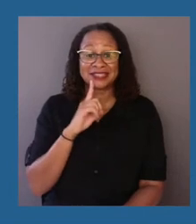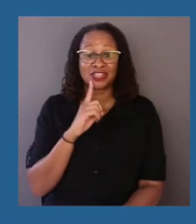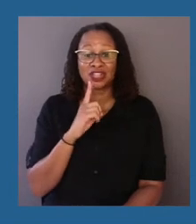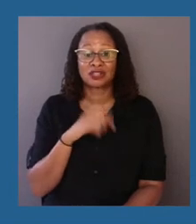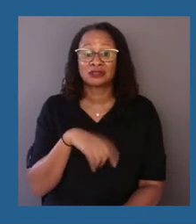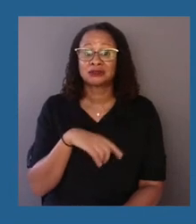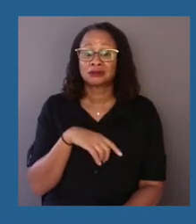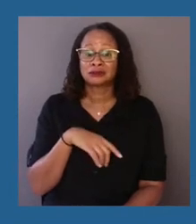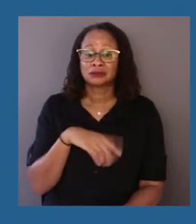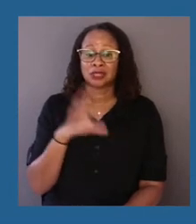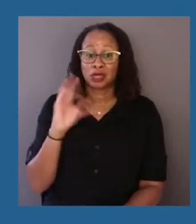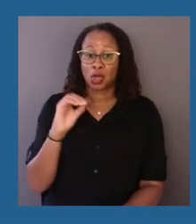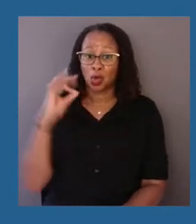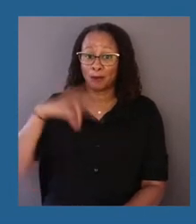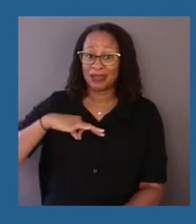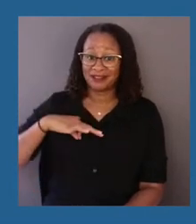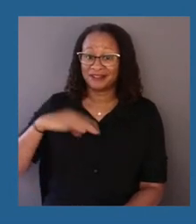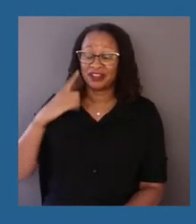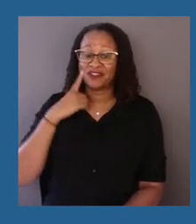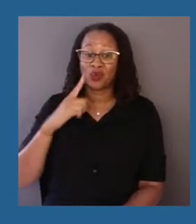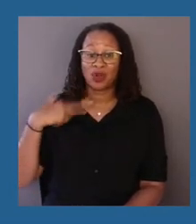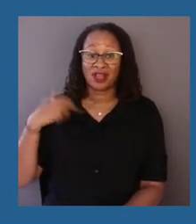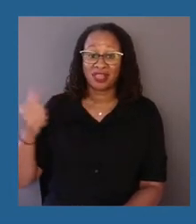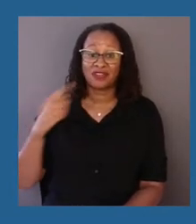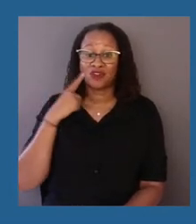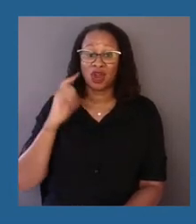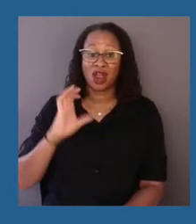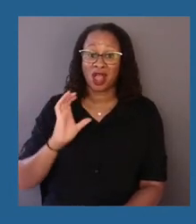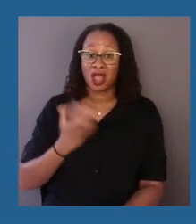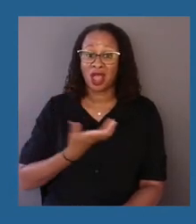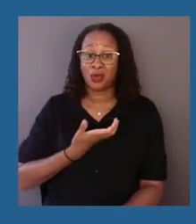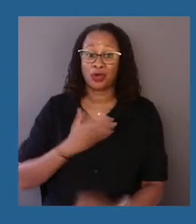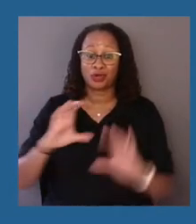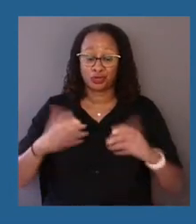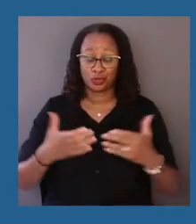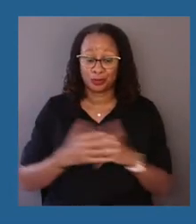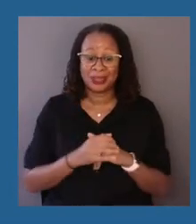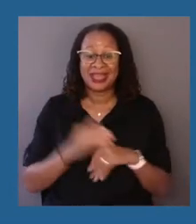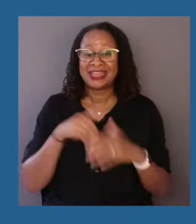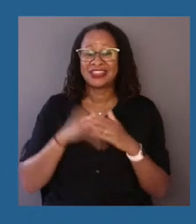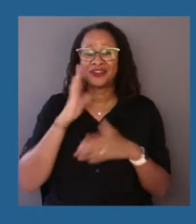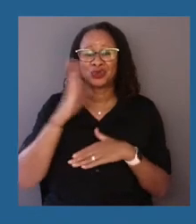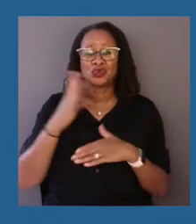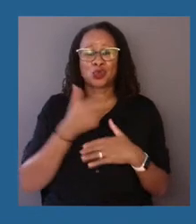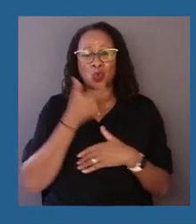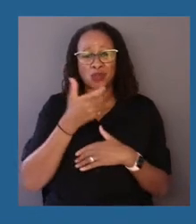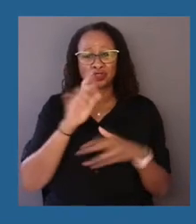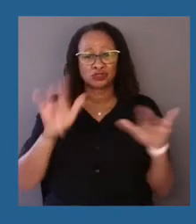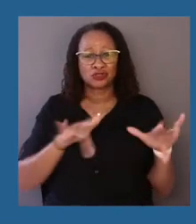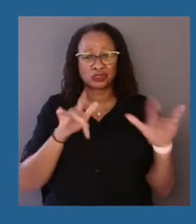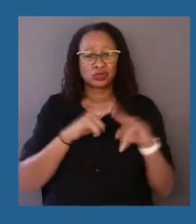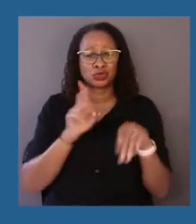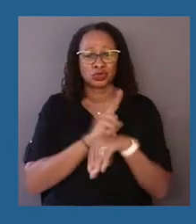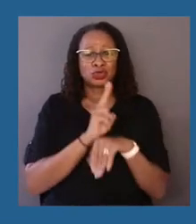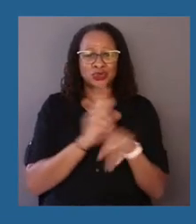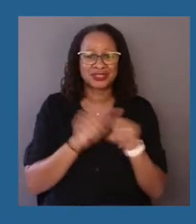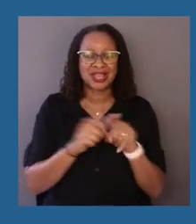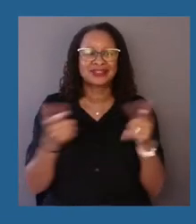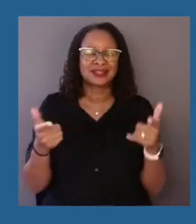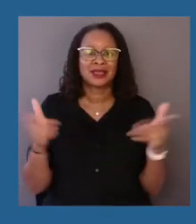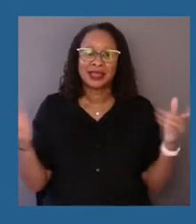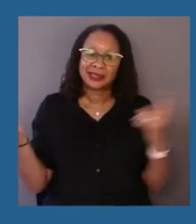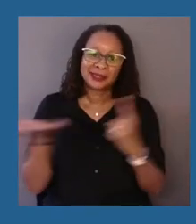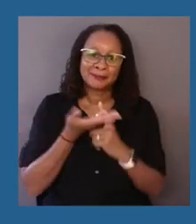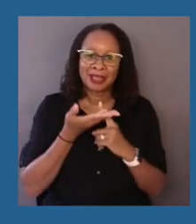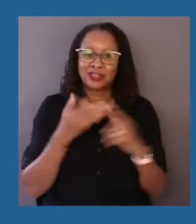for our constituency here today and in the future watching the recording to use as a compelling argument